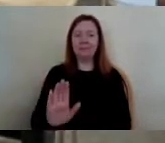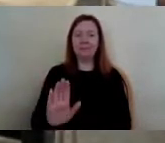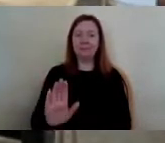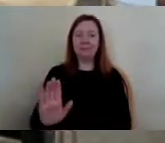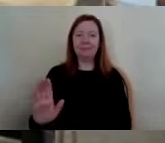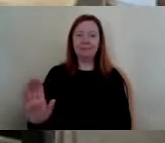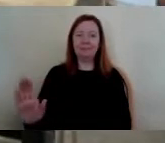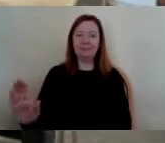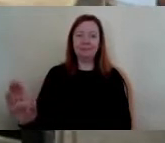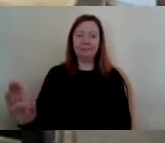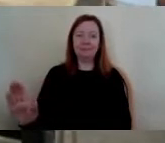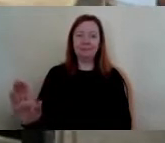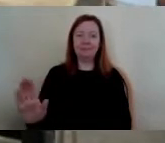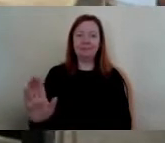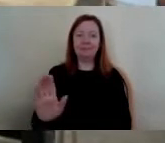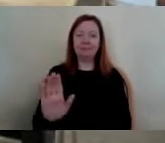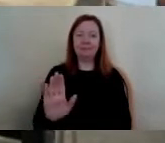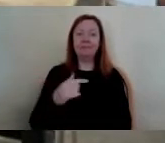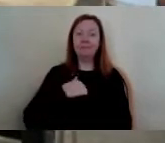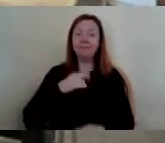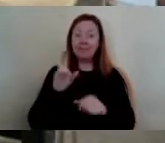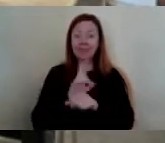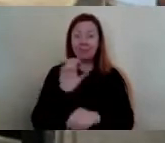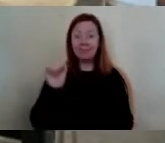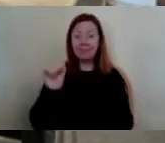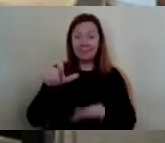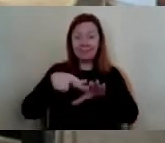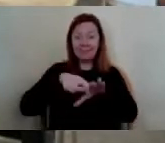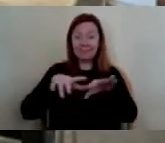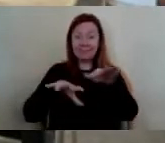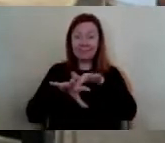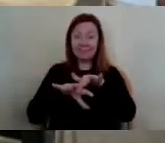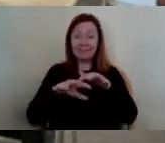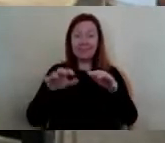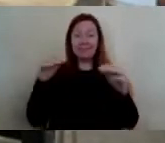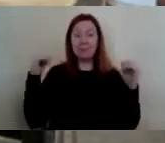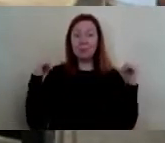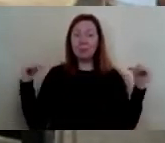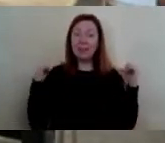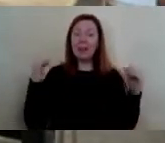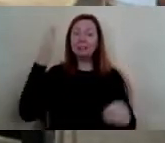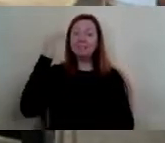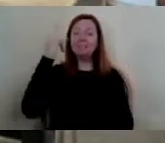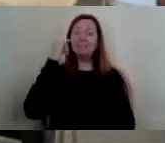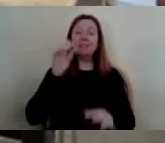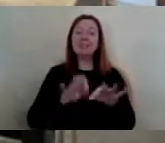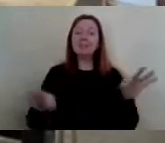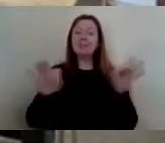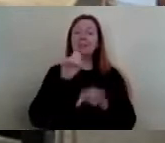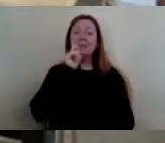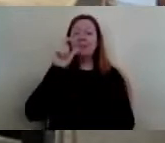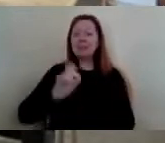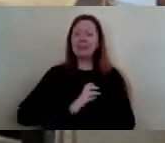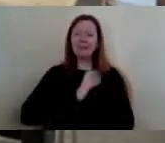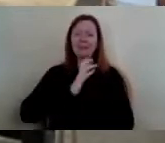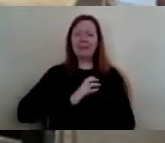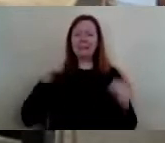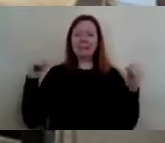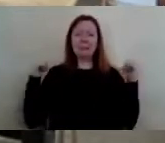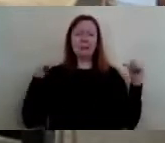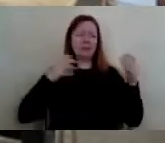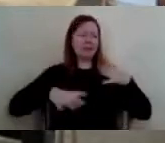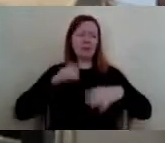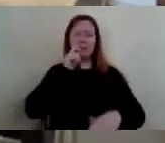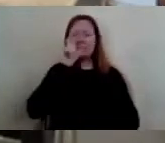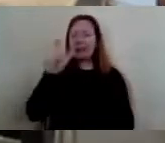guys might notice, I'm actually wearing sandals to work out today because I think it's important to know that you don't need fancy workout clothes. You can